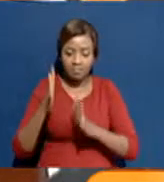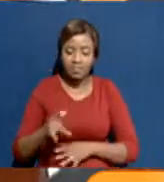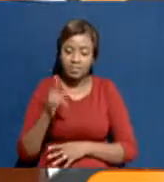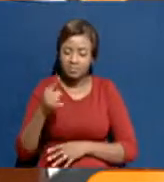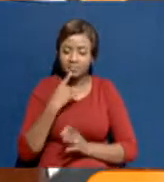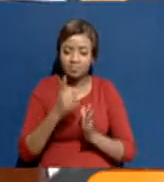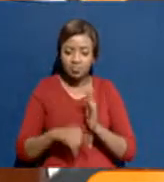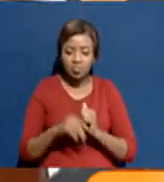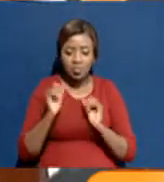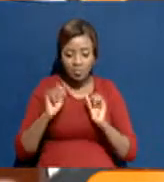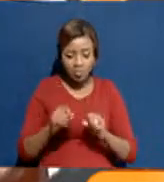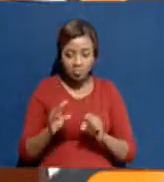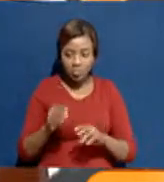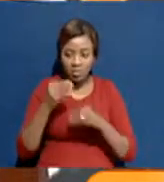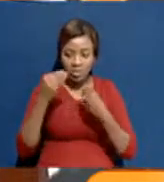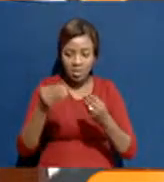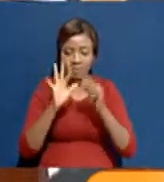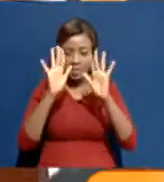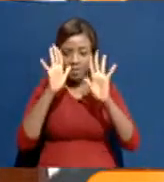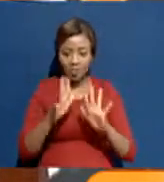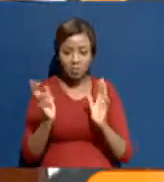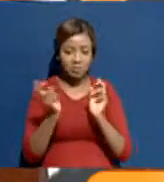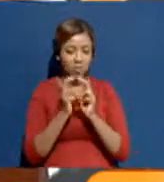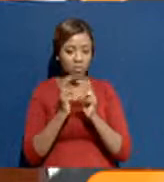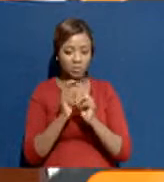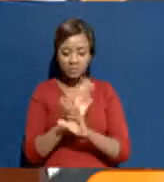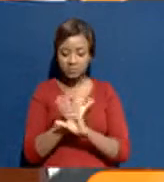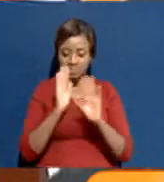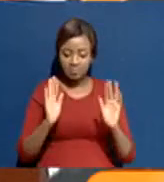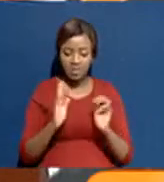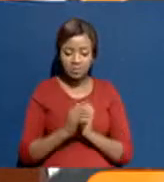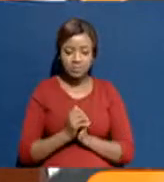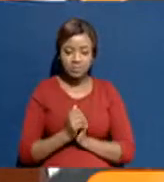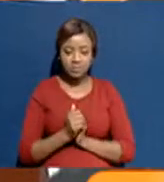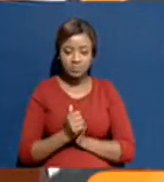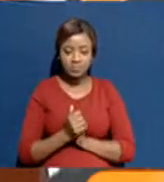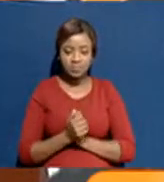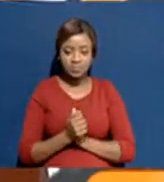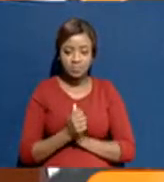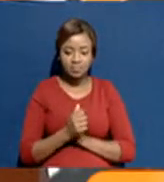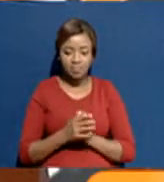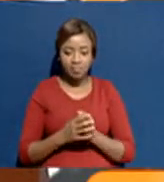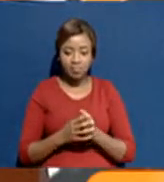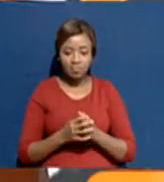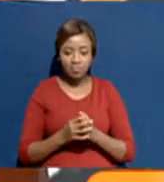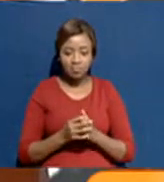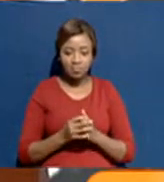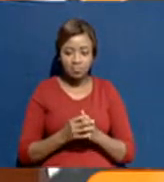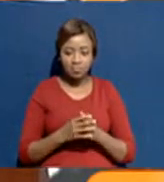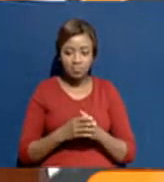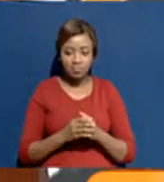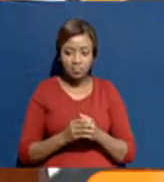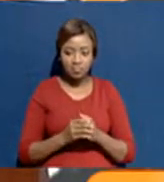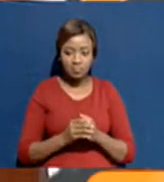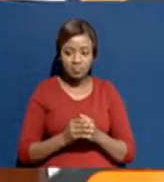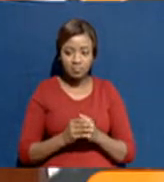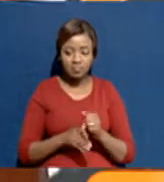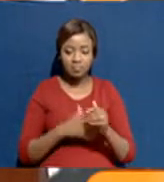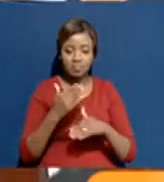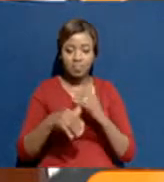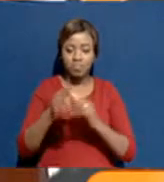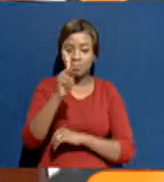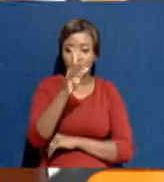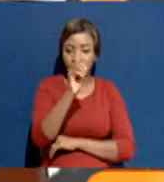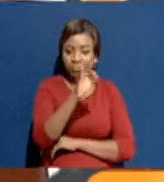have essential contacts with them if they win the election. So there was a lot riding on it. Kofi Annan was following election very